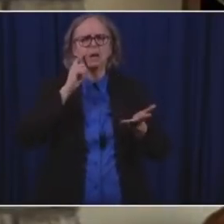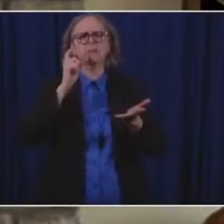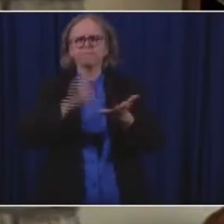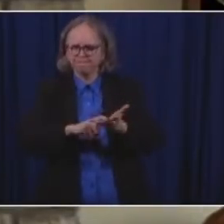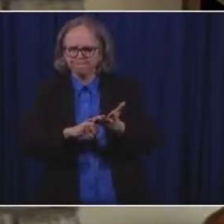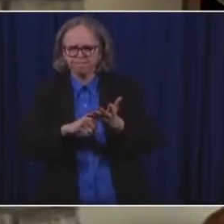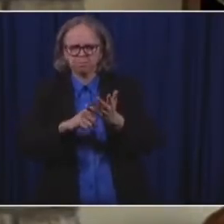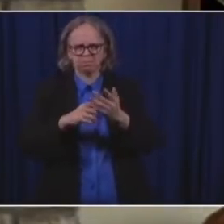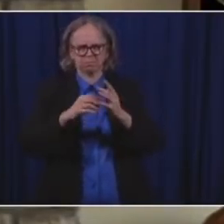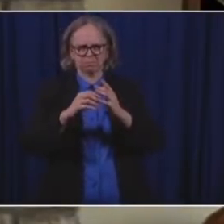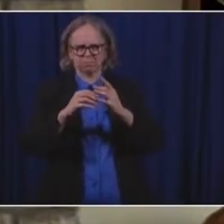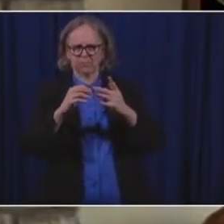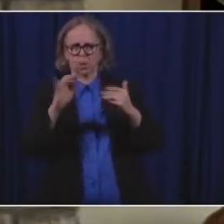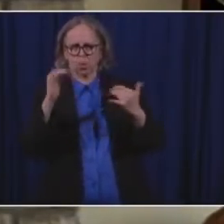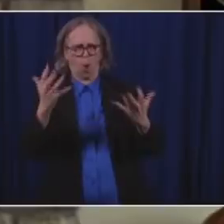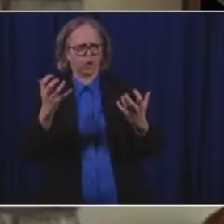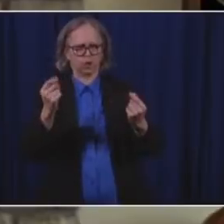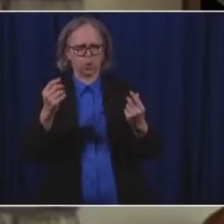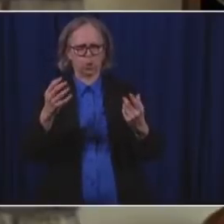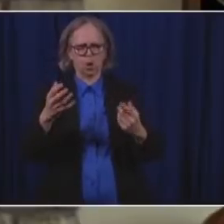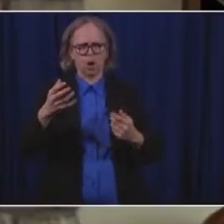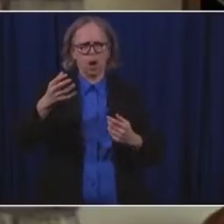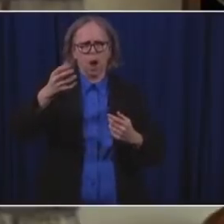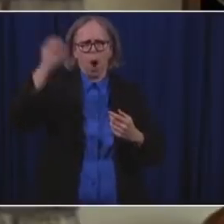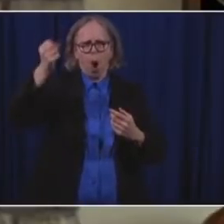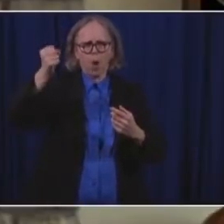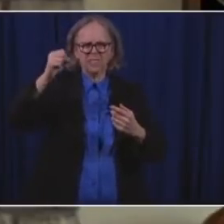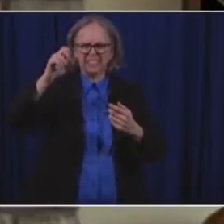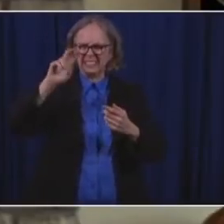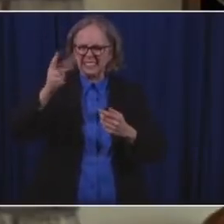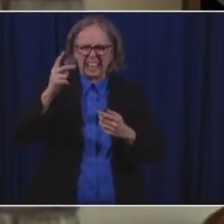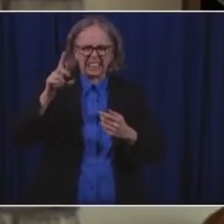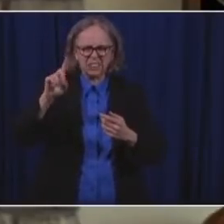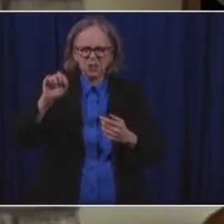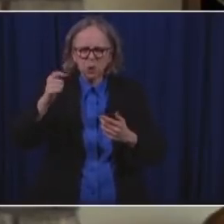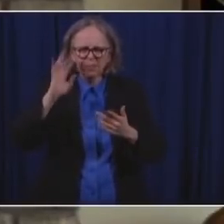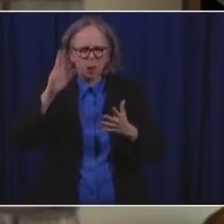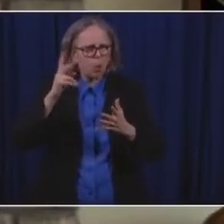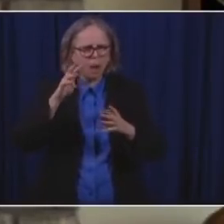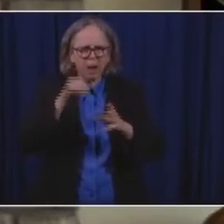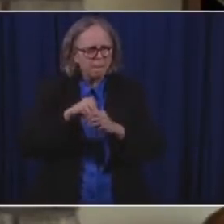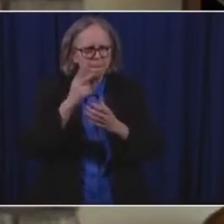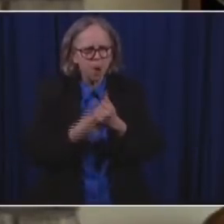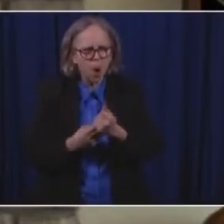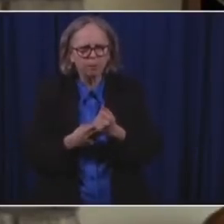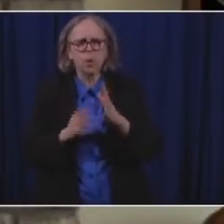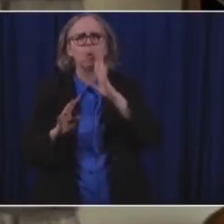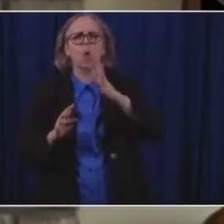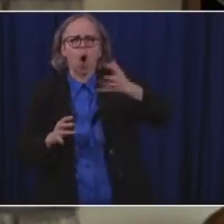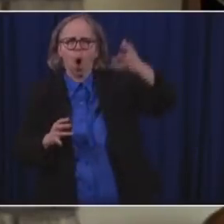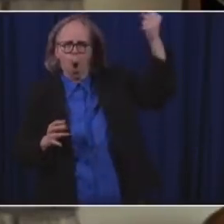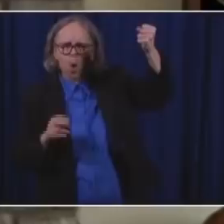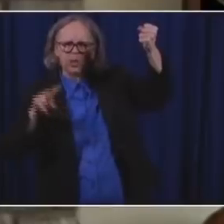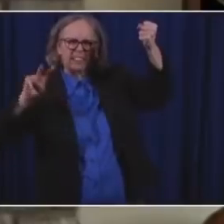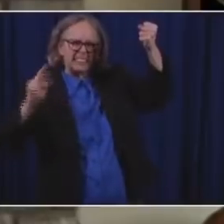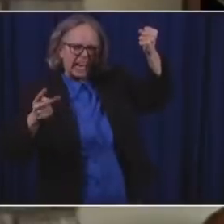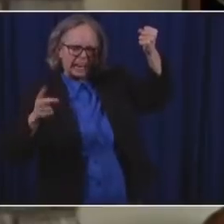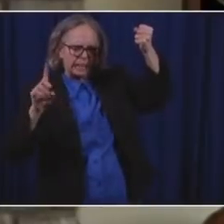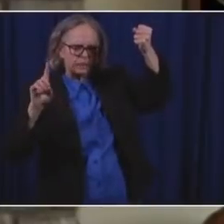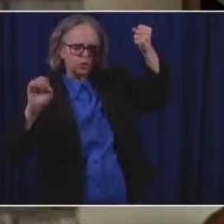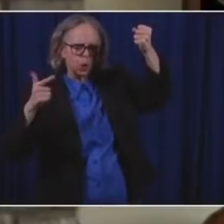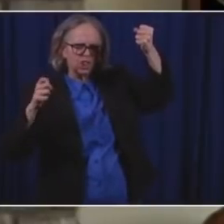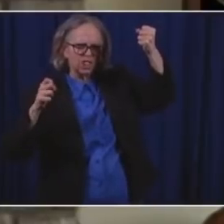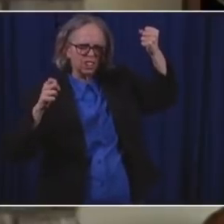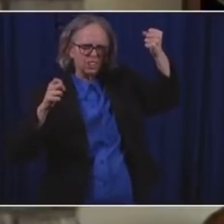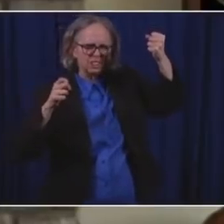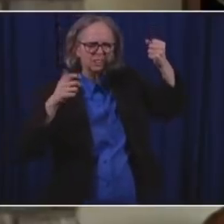dose. So we're not going to be in a position where you put a first dose out and then you can't come up with a second dose. But when that